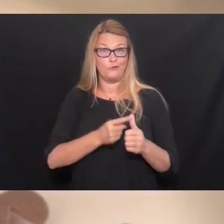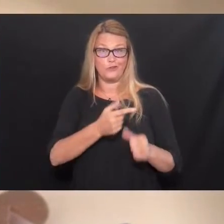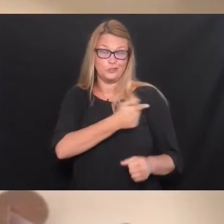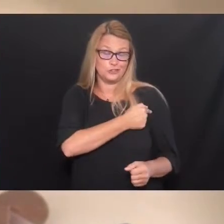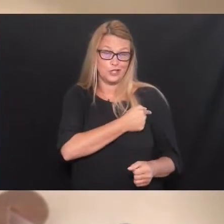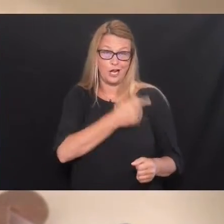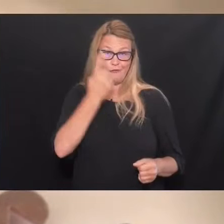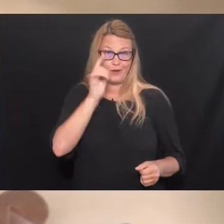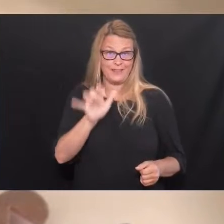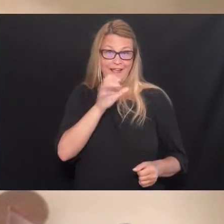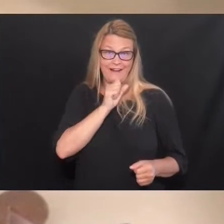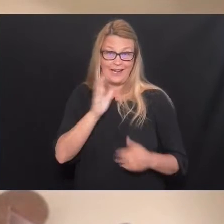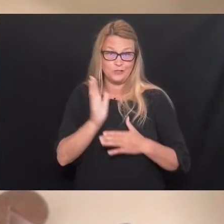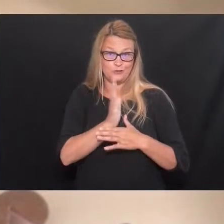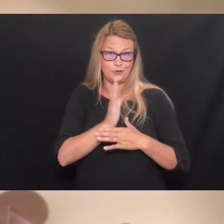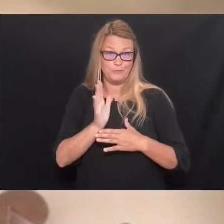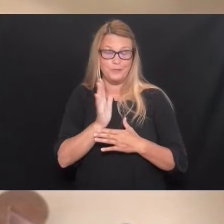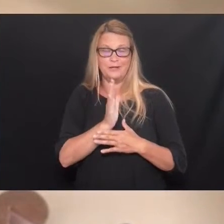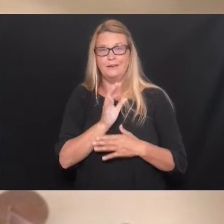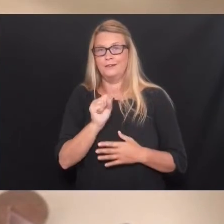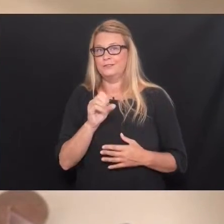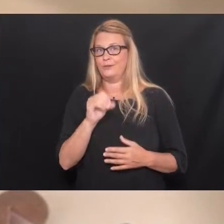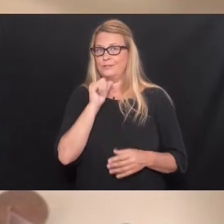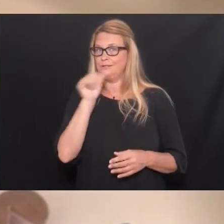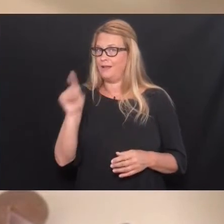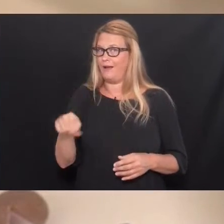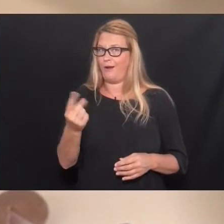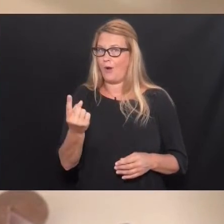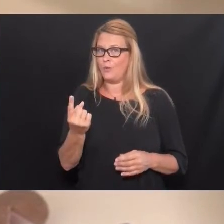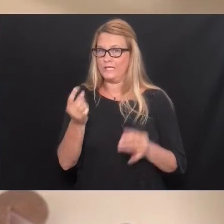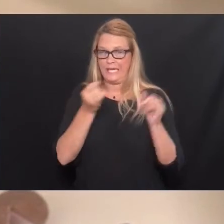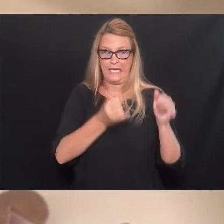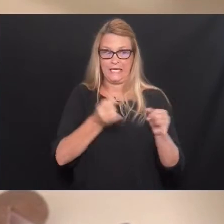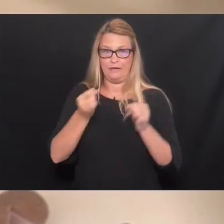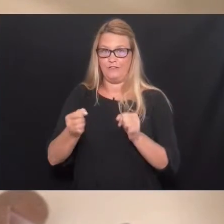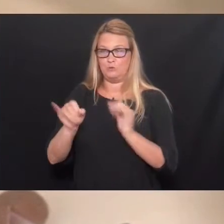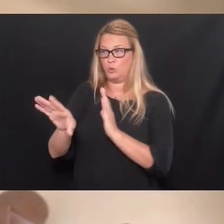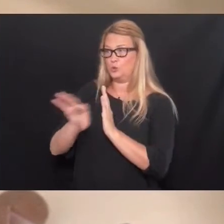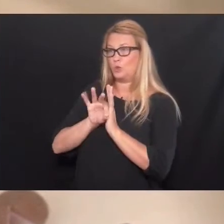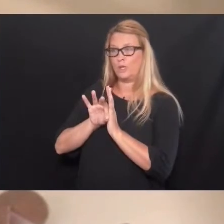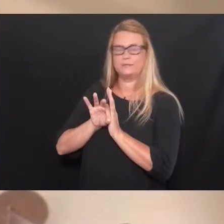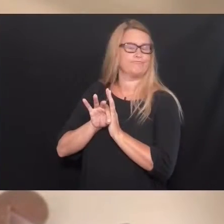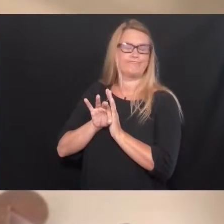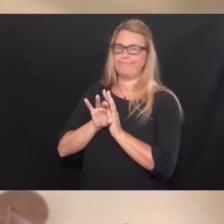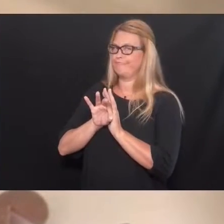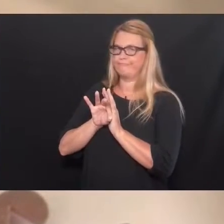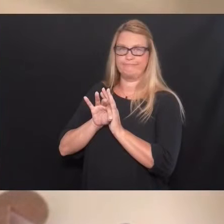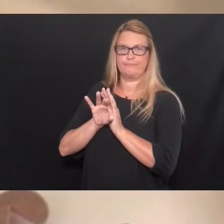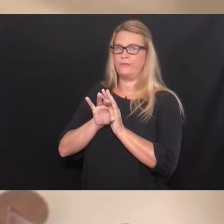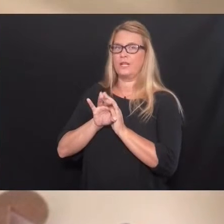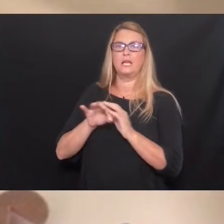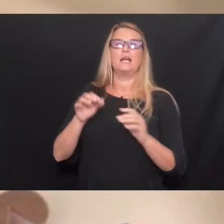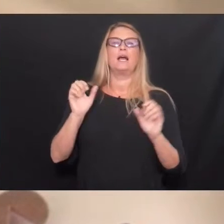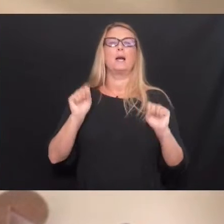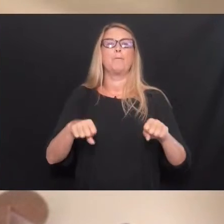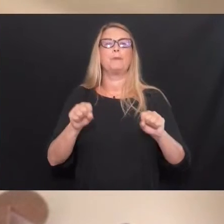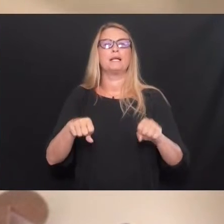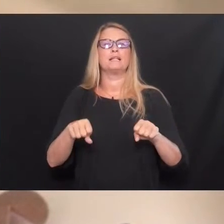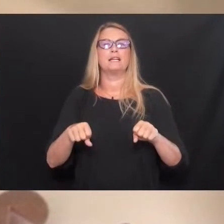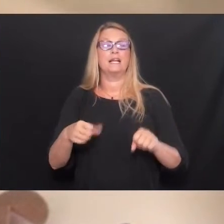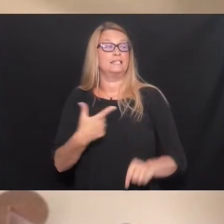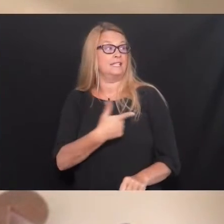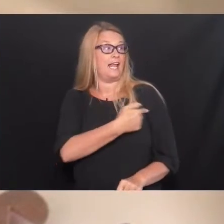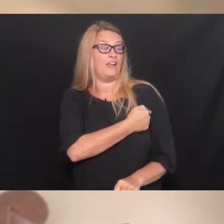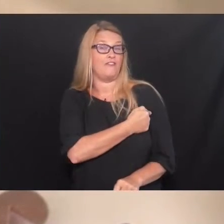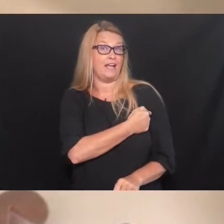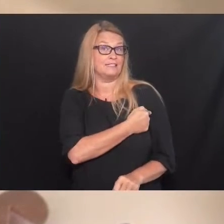doses. This is not just about our individual choice. This is about our ability to take a